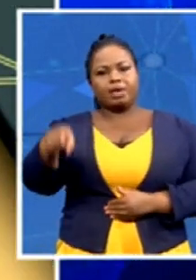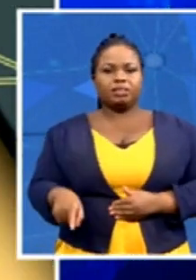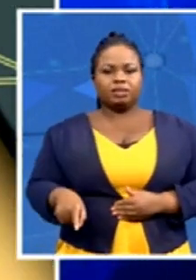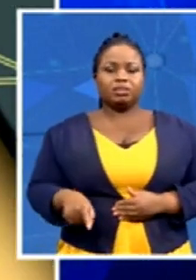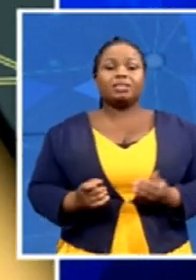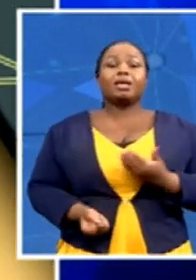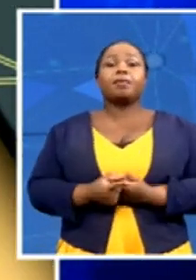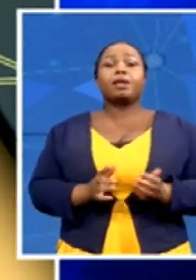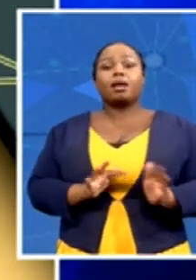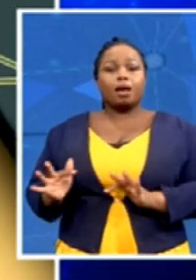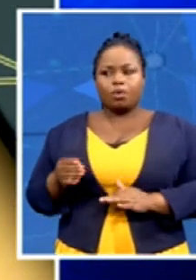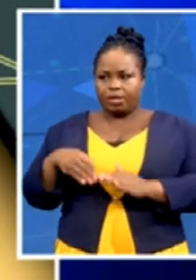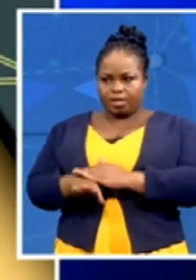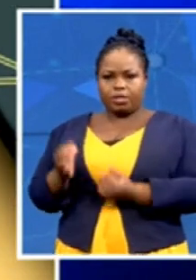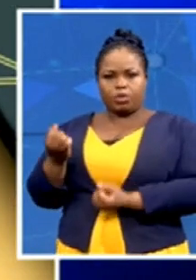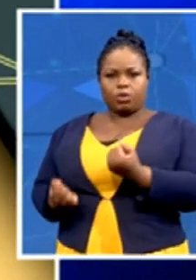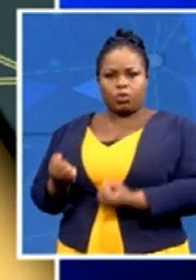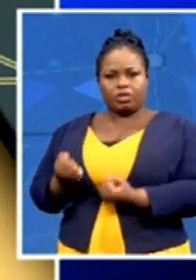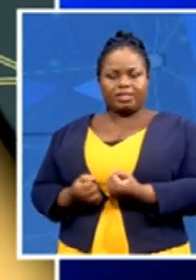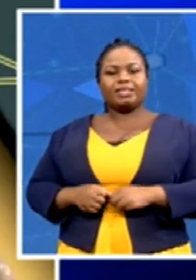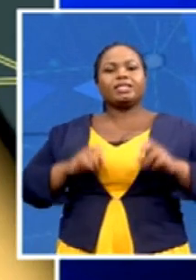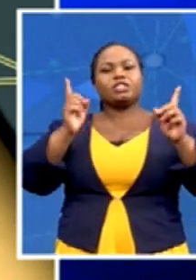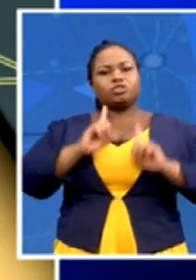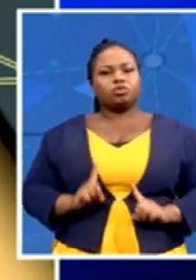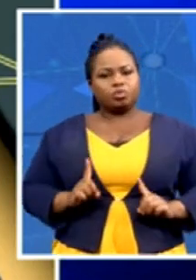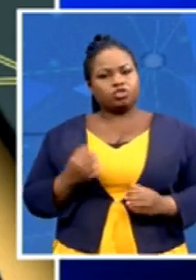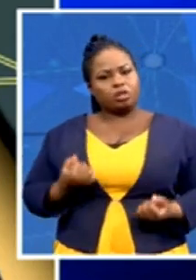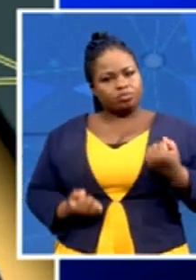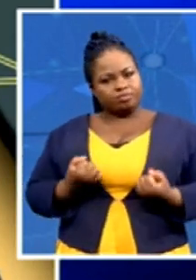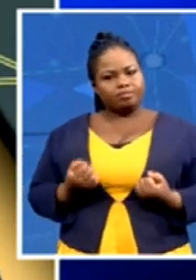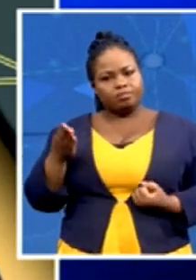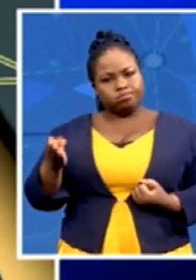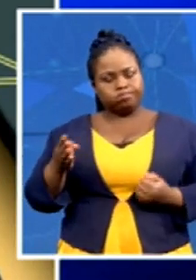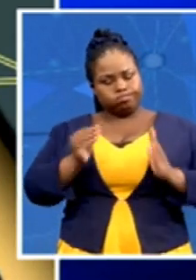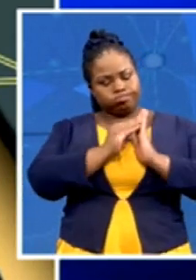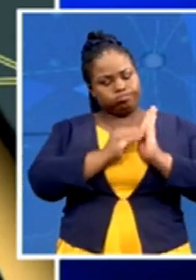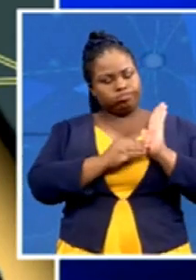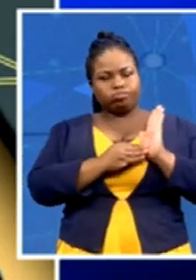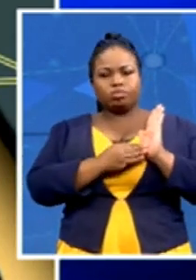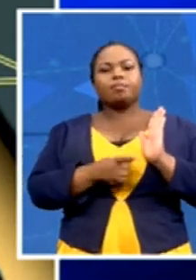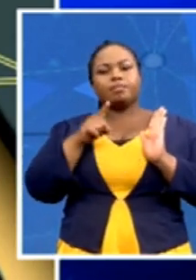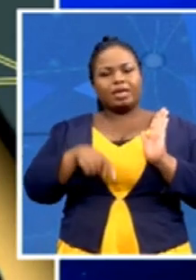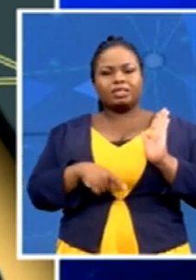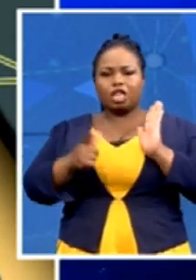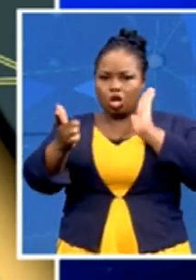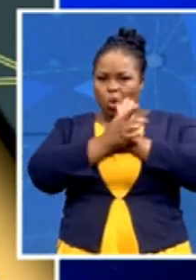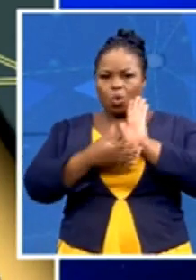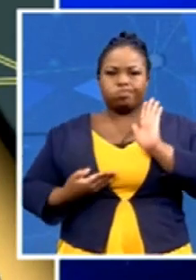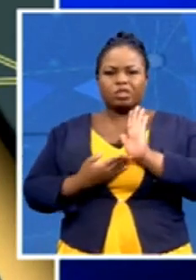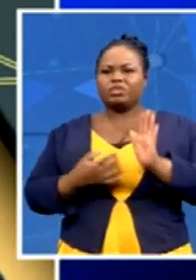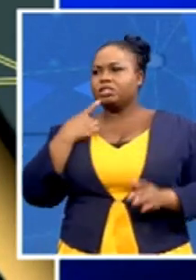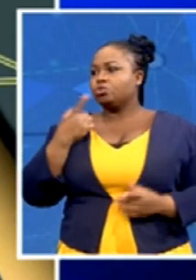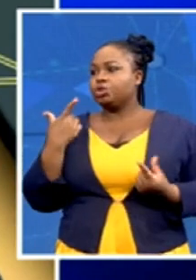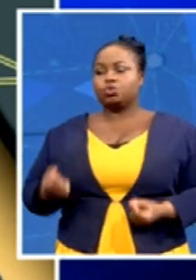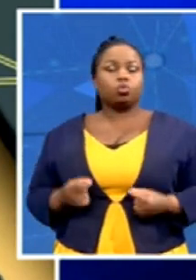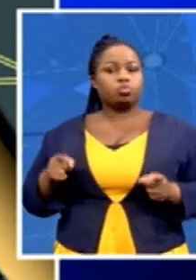tribunal is set in terms of our legislation to do exactly that. Therefore, you can't just go and say, I'm coming to